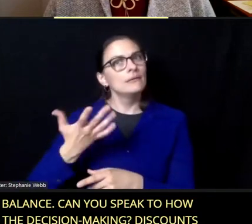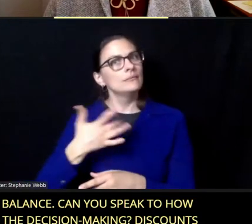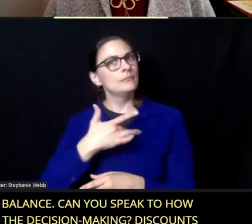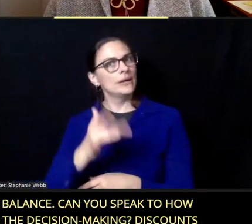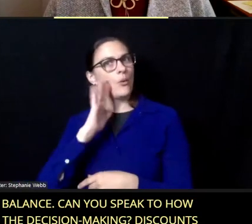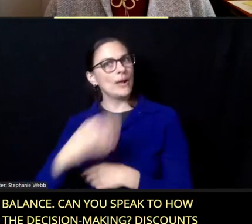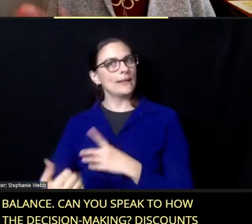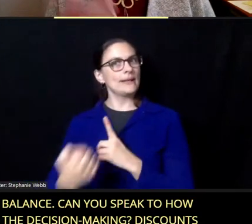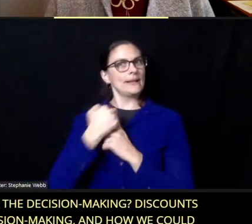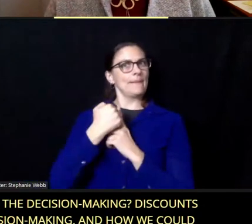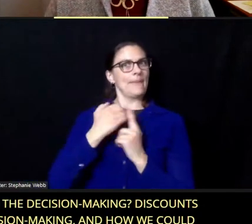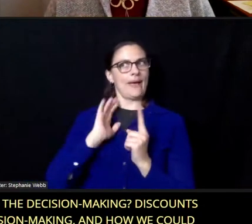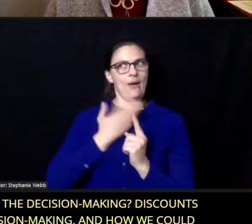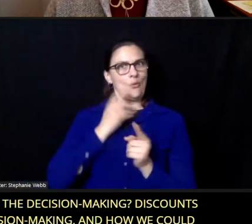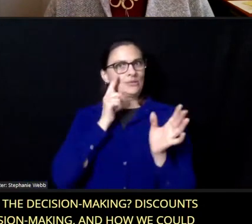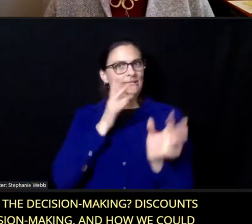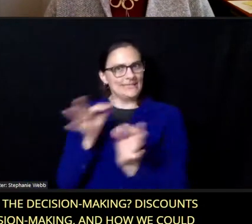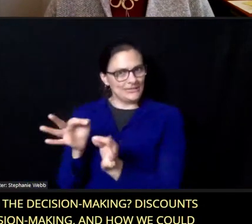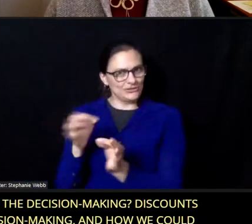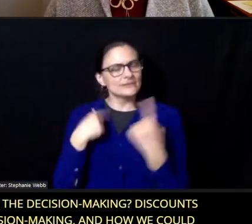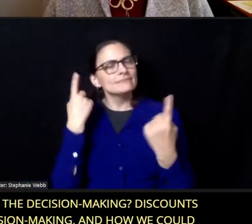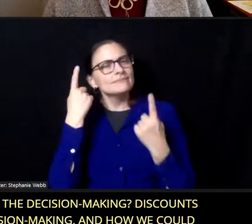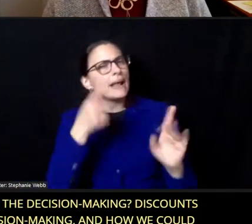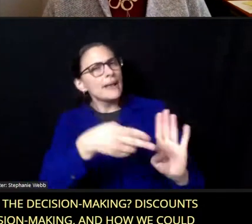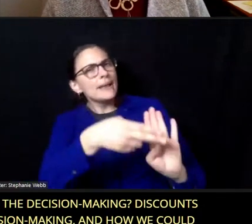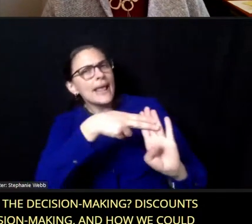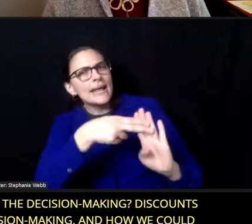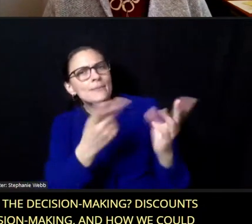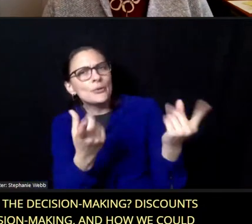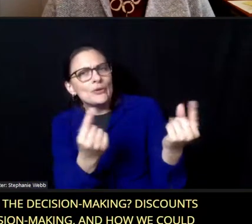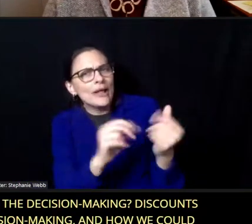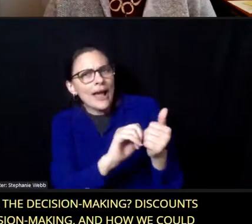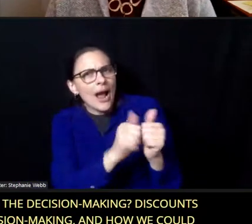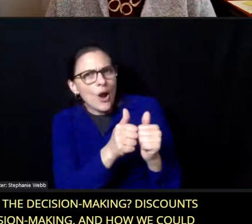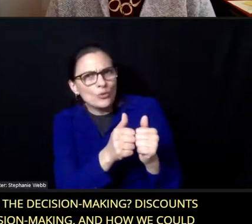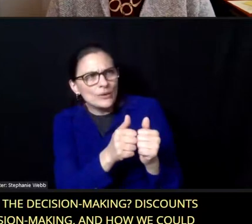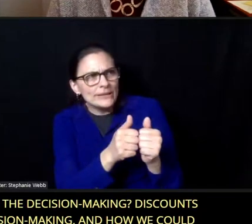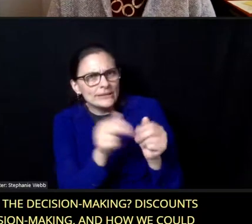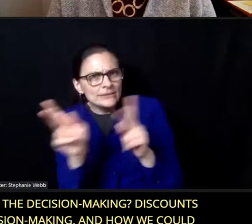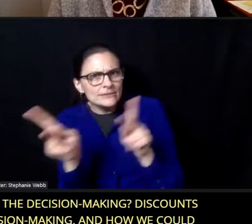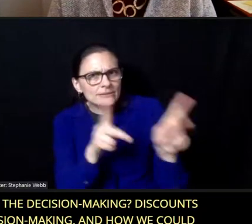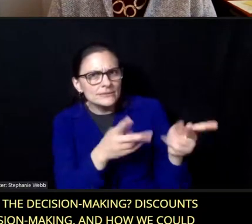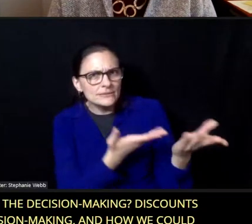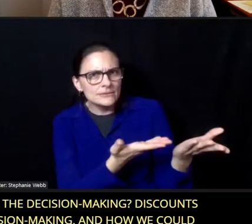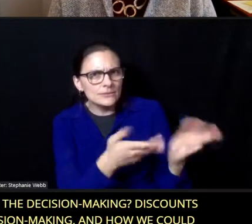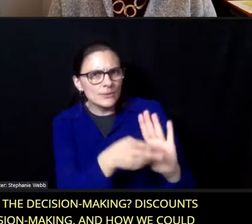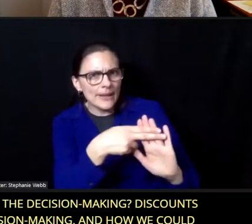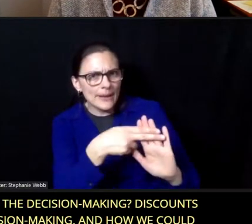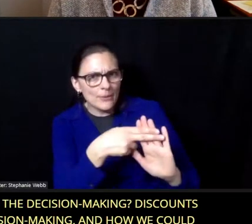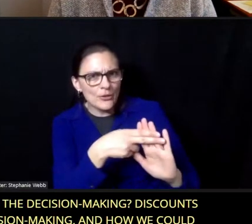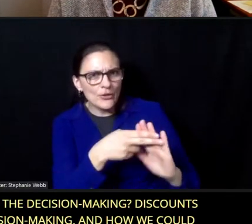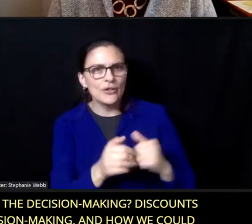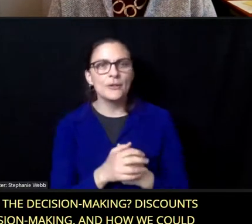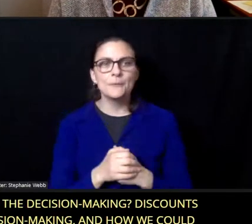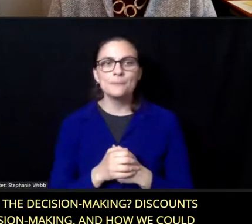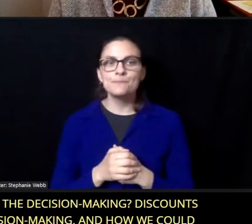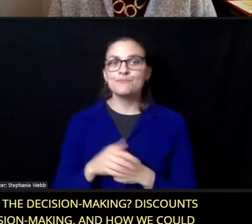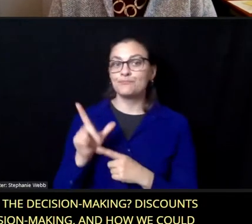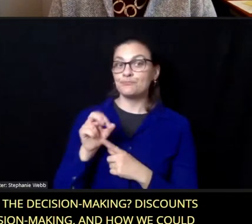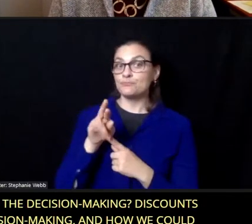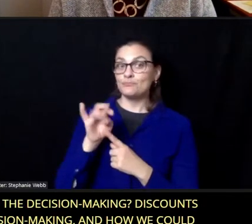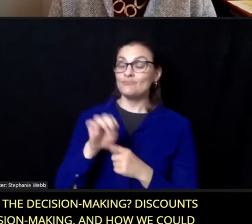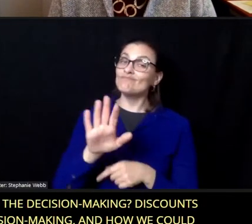So, yeah, well, go ahead. Okay, I would say I think, you know, part of the reason why they have these sorts of discounts